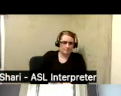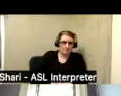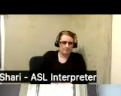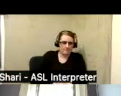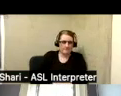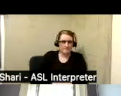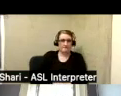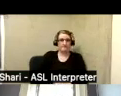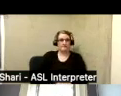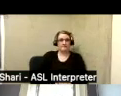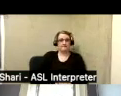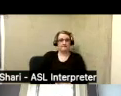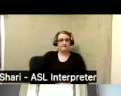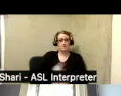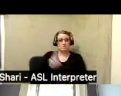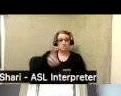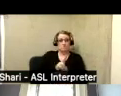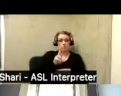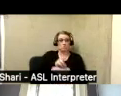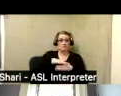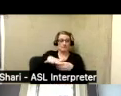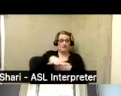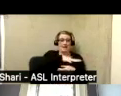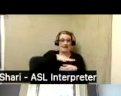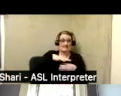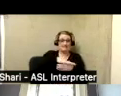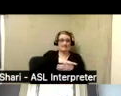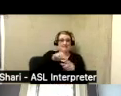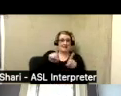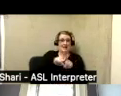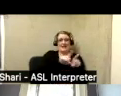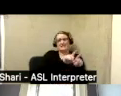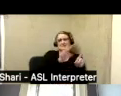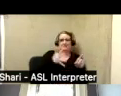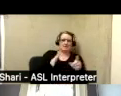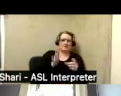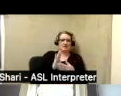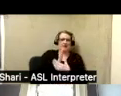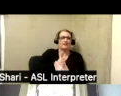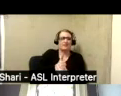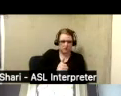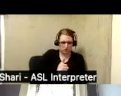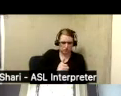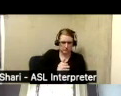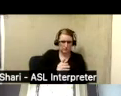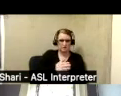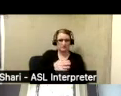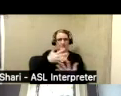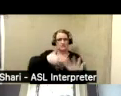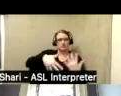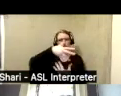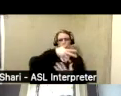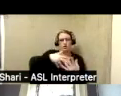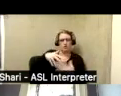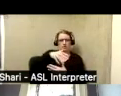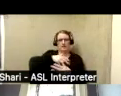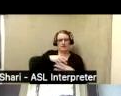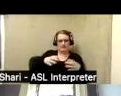To use space as a kind of intervention, as Matthew described, and circulation between